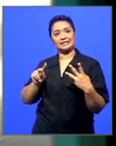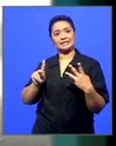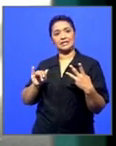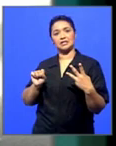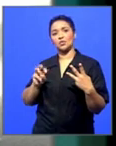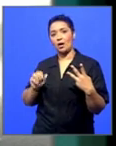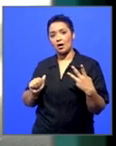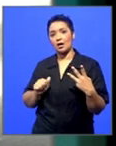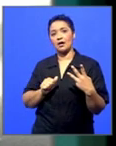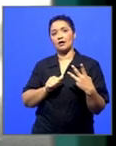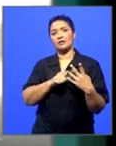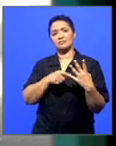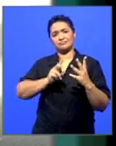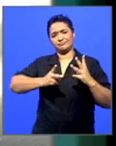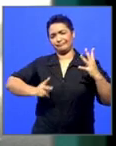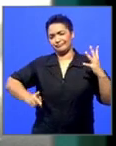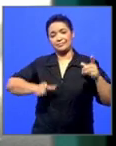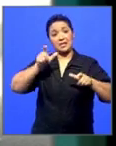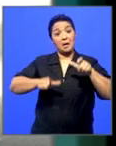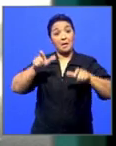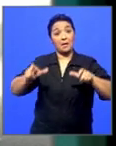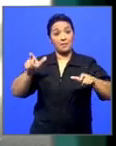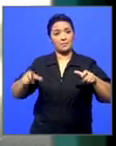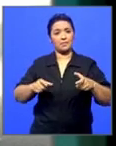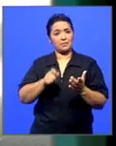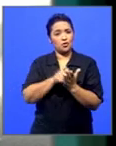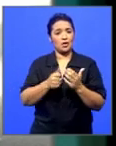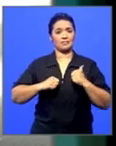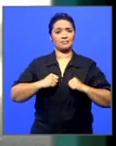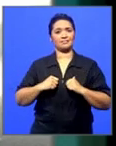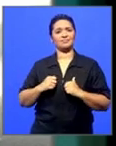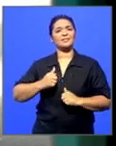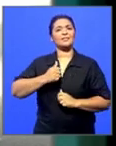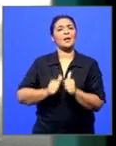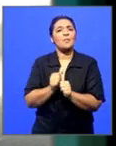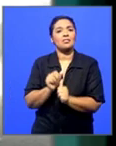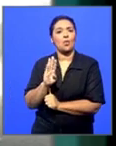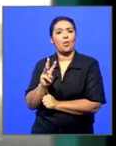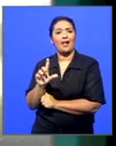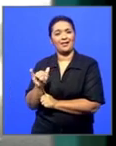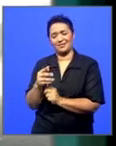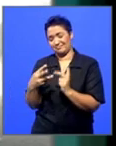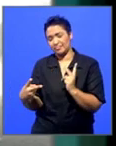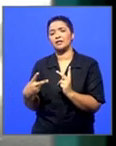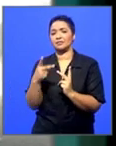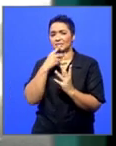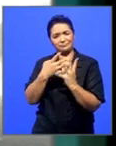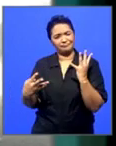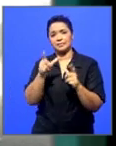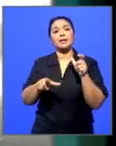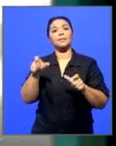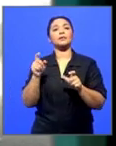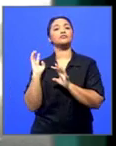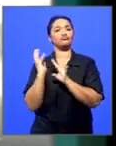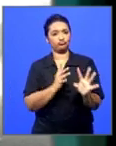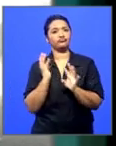Swasiakwa, Usisi Jessica Mbangeni, Brawali Serote. We've got quite a number of people who will